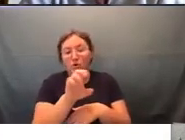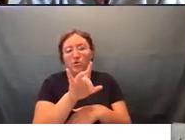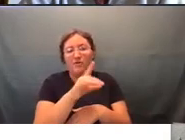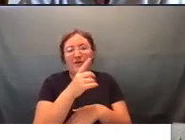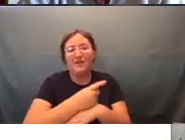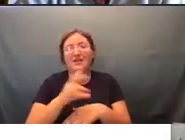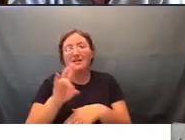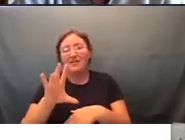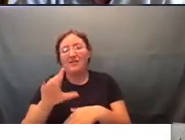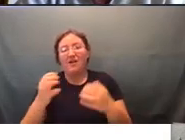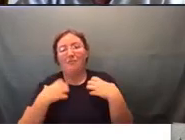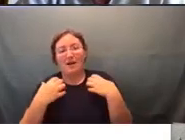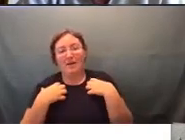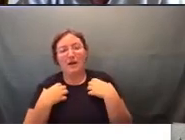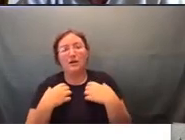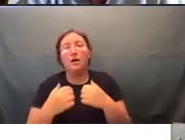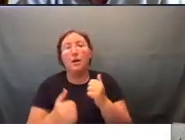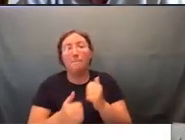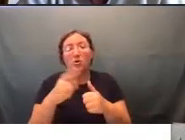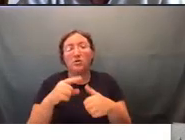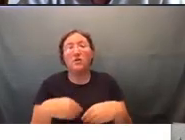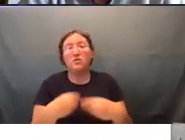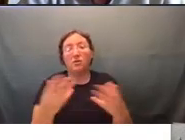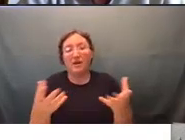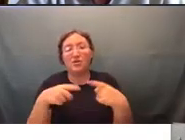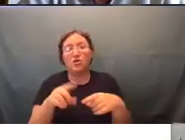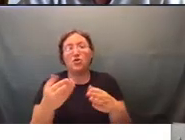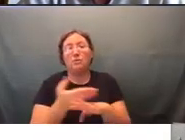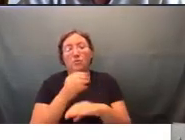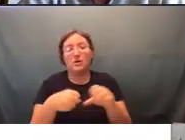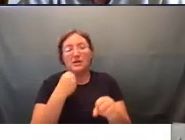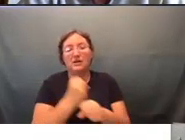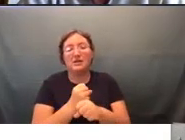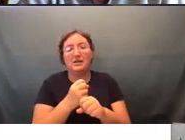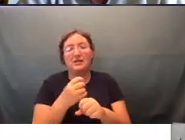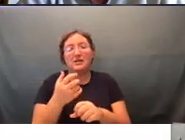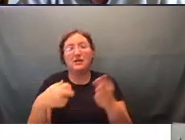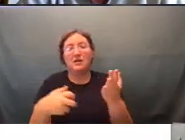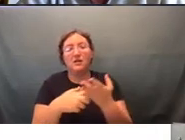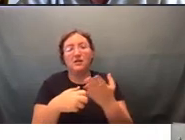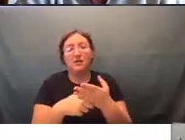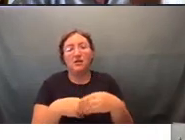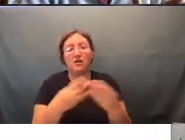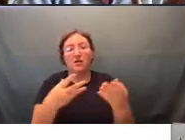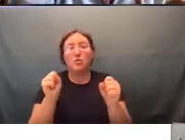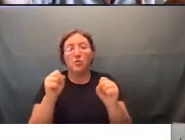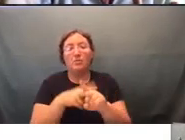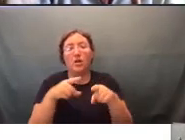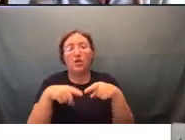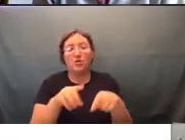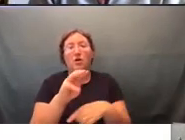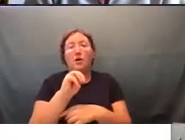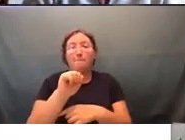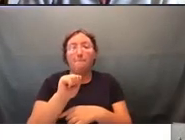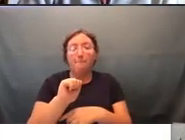And the majority of those are given away in a preseason lottery, which you can apply to in March 1 to